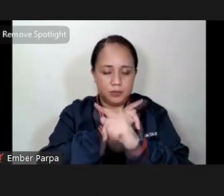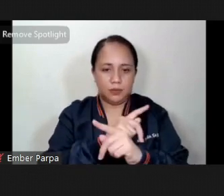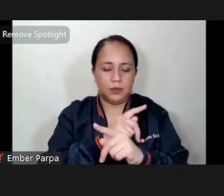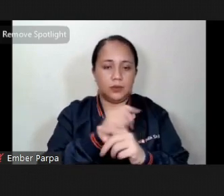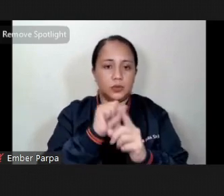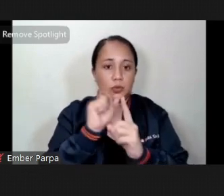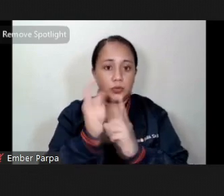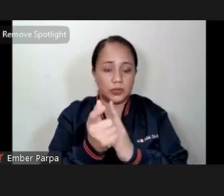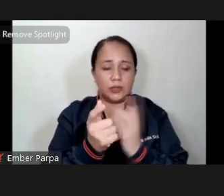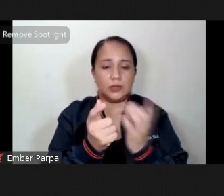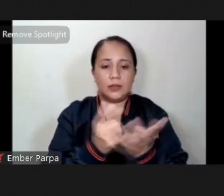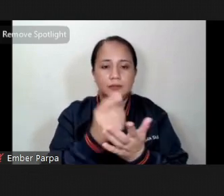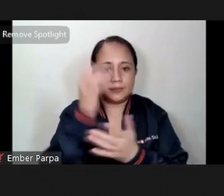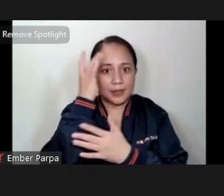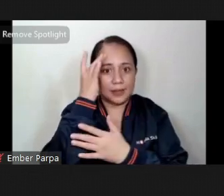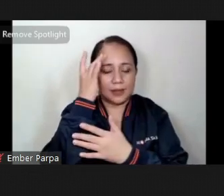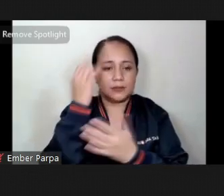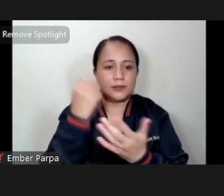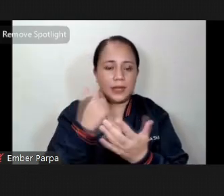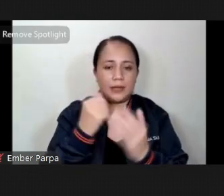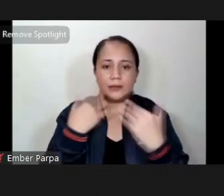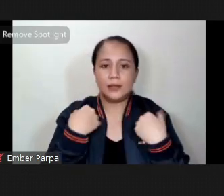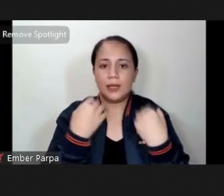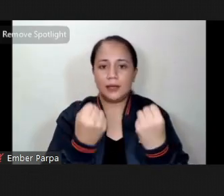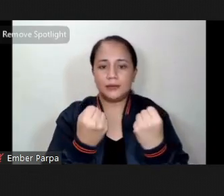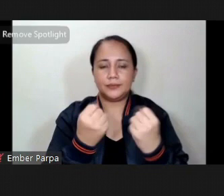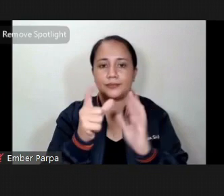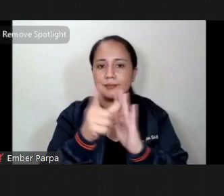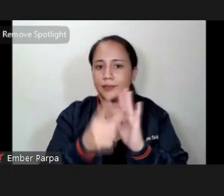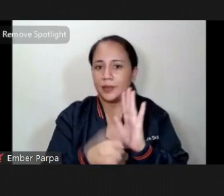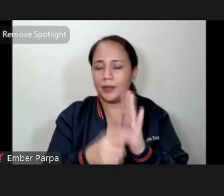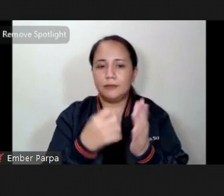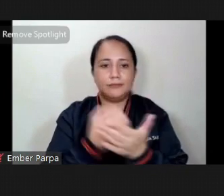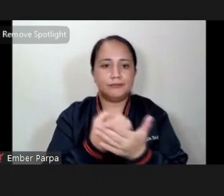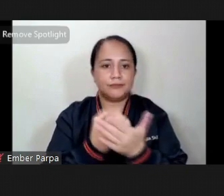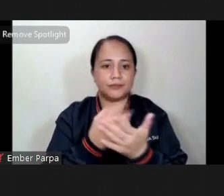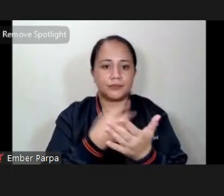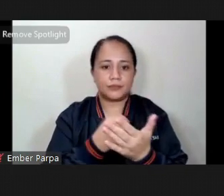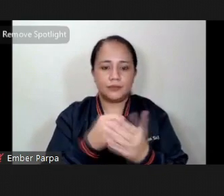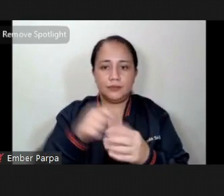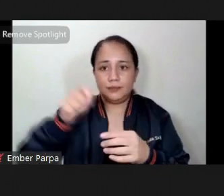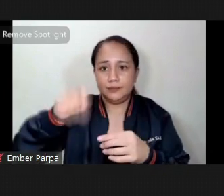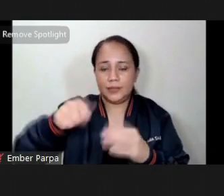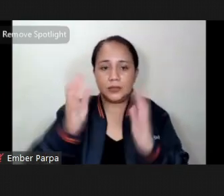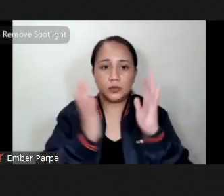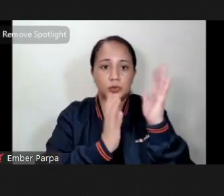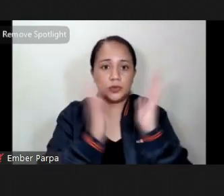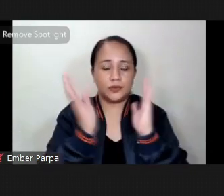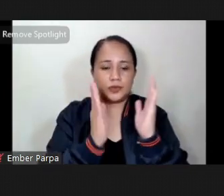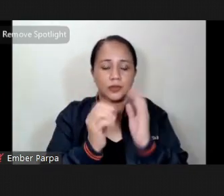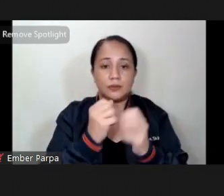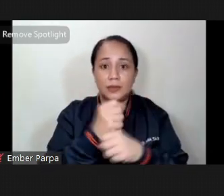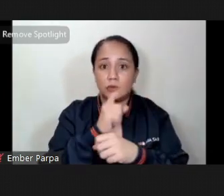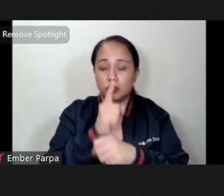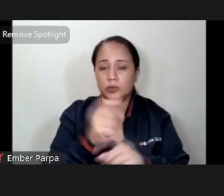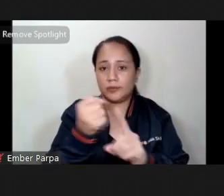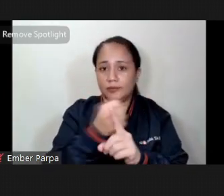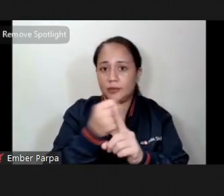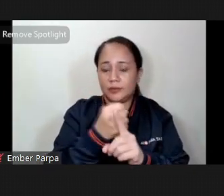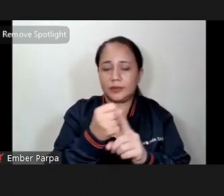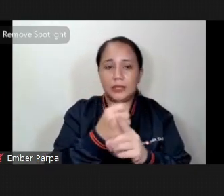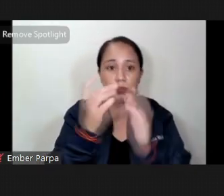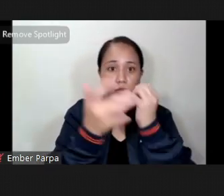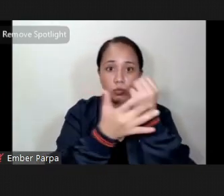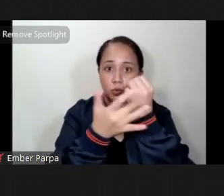social, mental, health, legal, economic, and judicial services, ensuring that violence and trauma